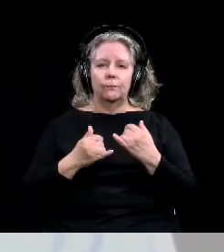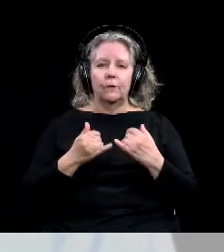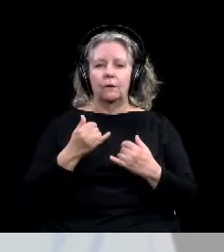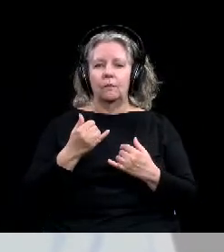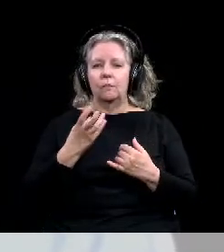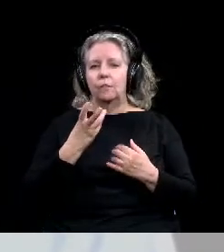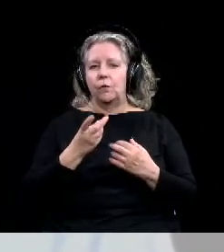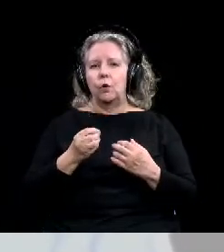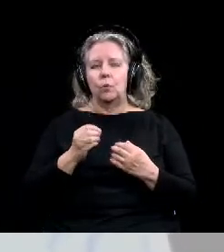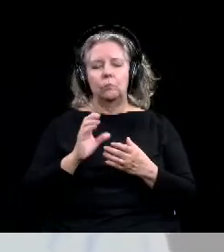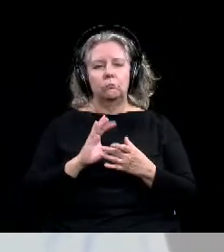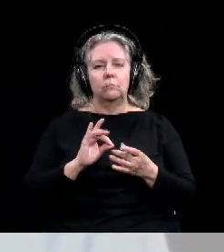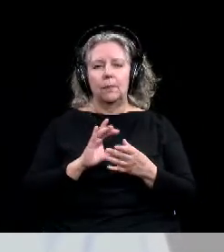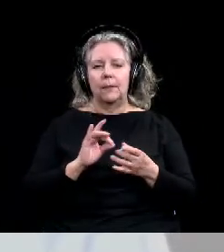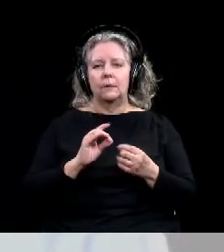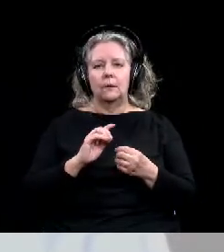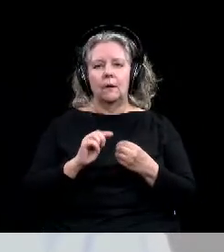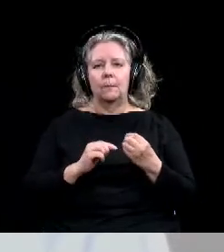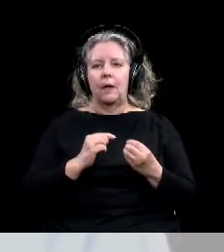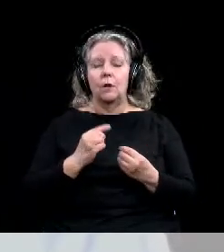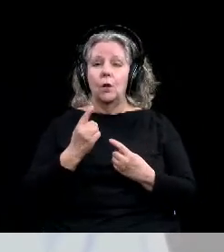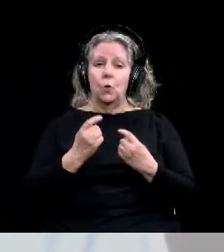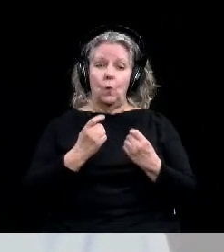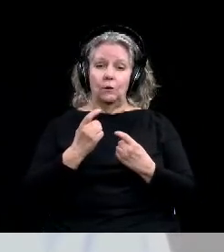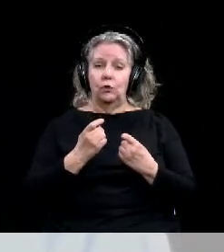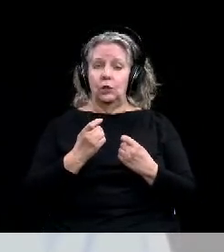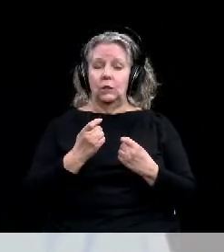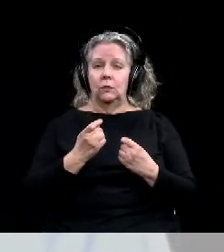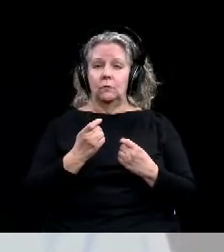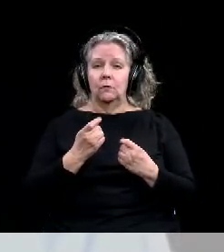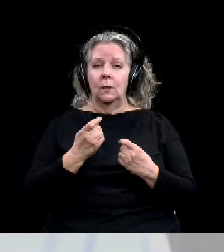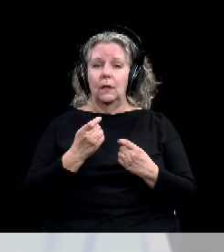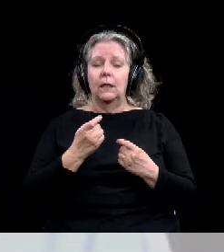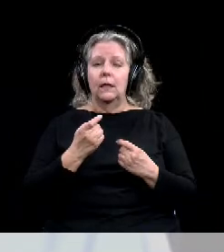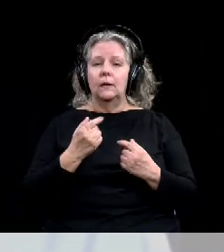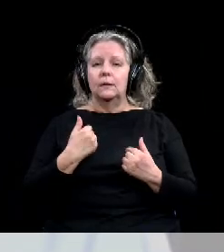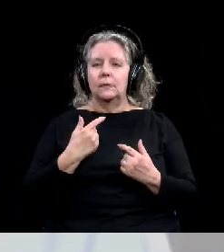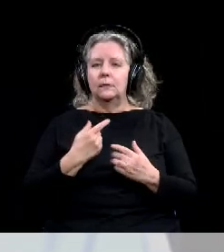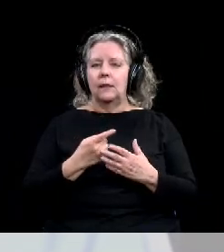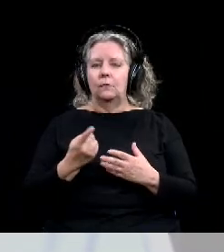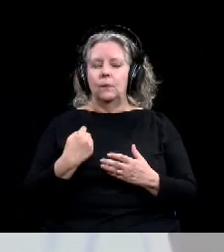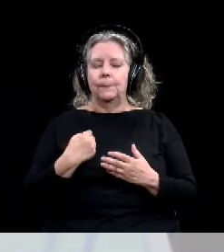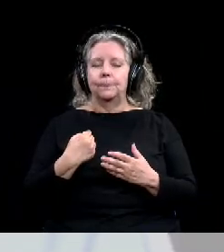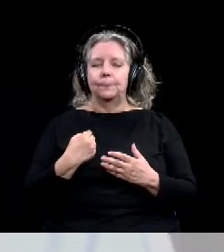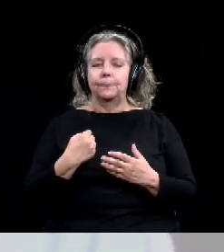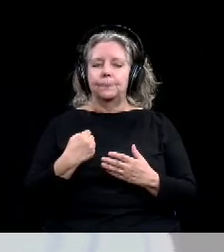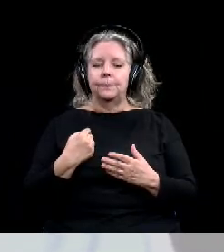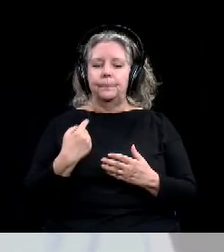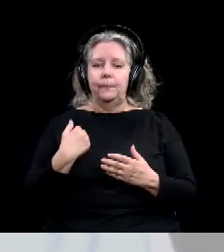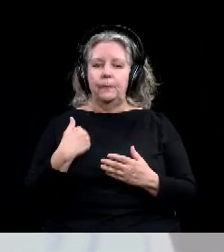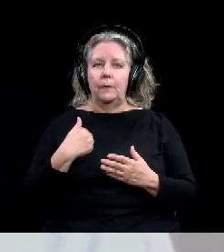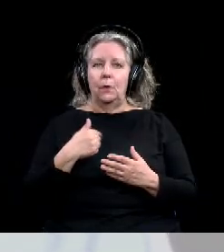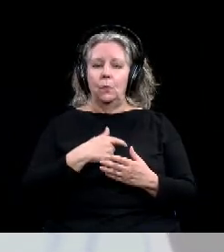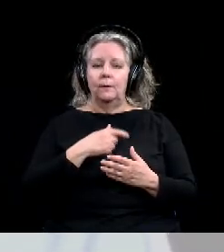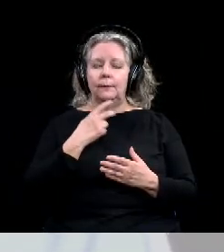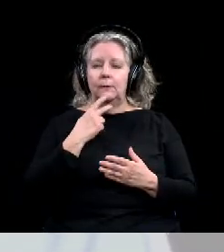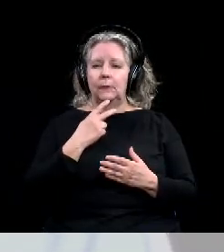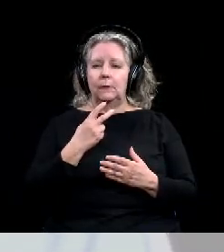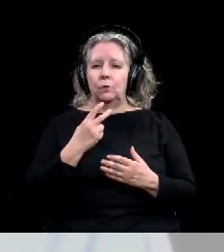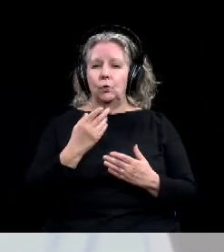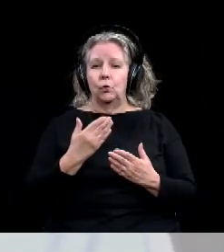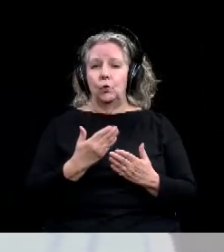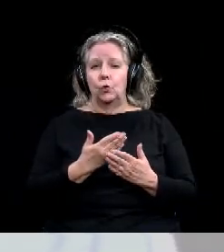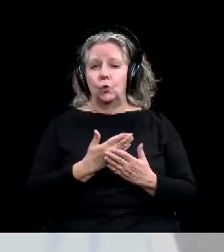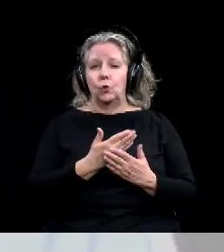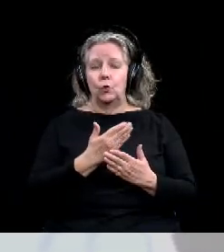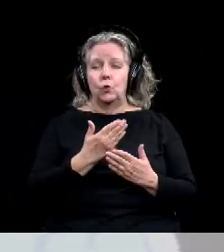last week. As we see a new decline in hospitalization